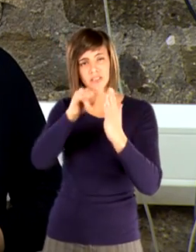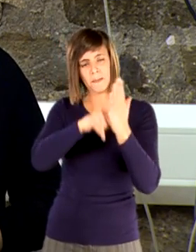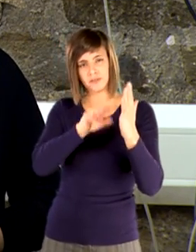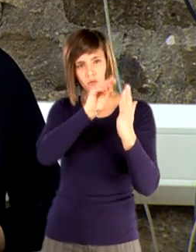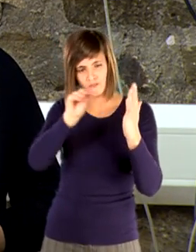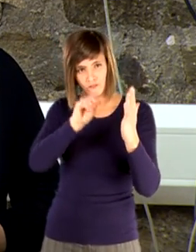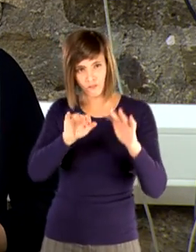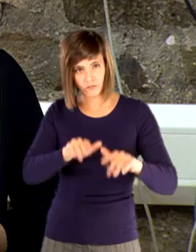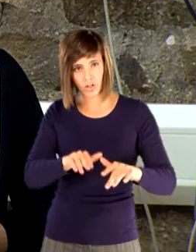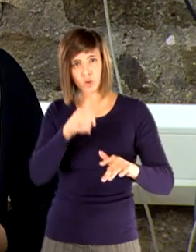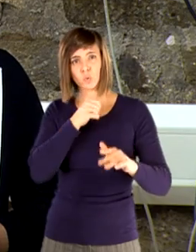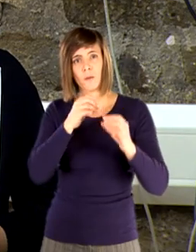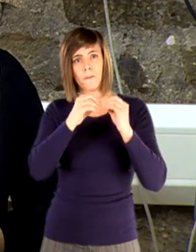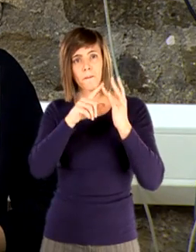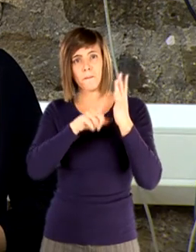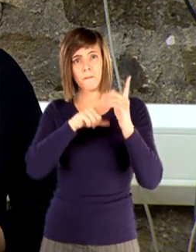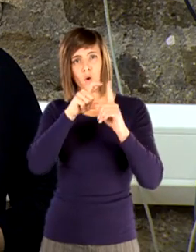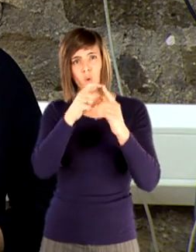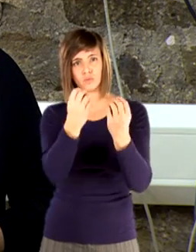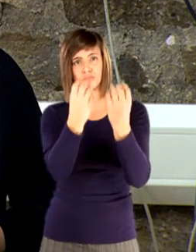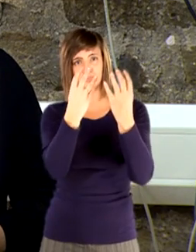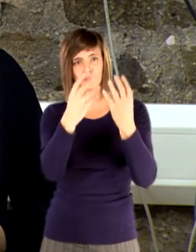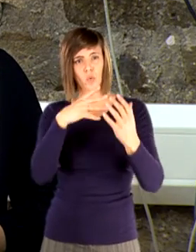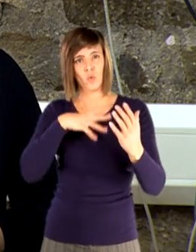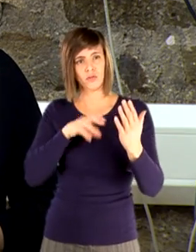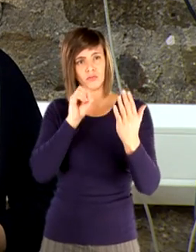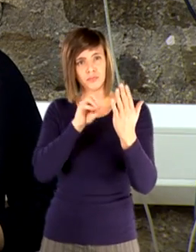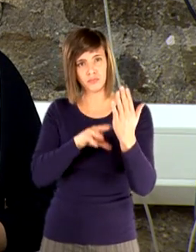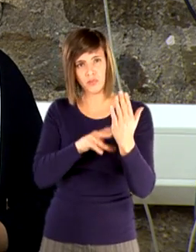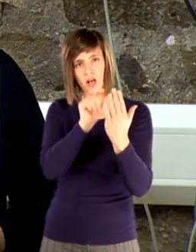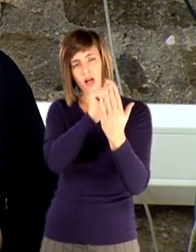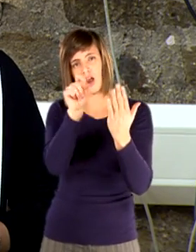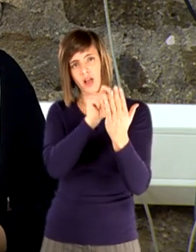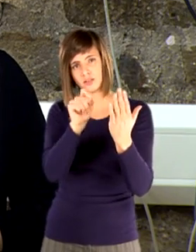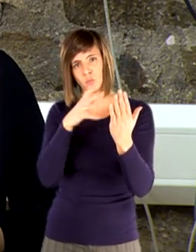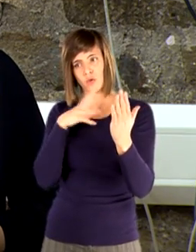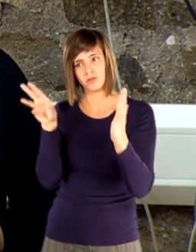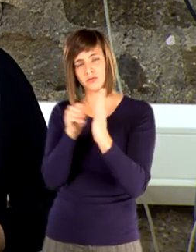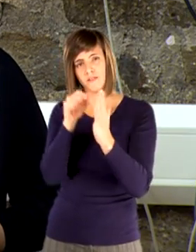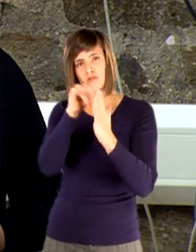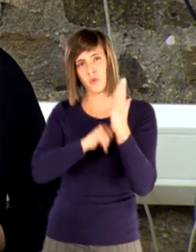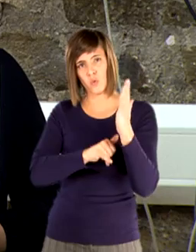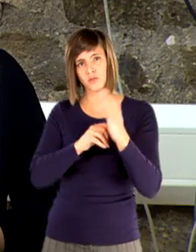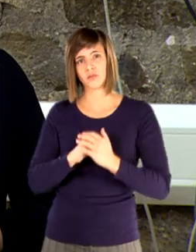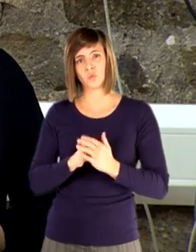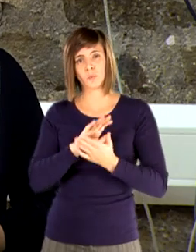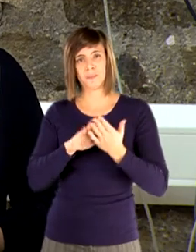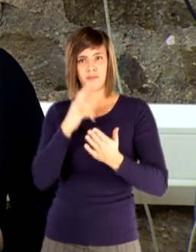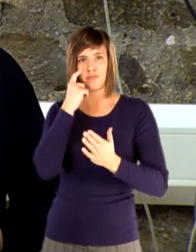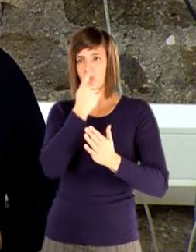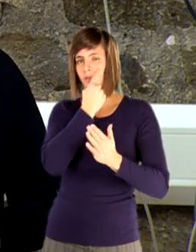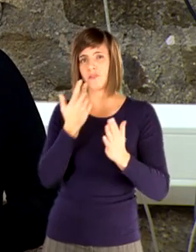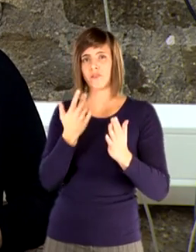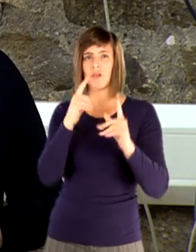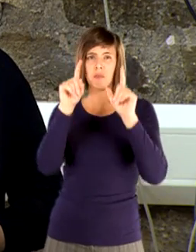want, and use bold to put in the bits that I want to take from the reports. And just to show that I'm not making